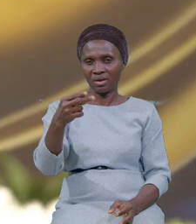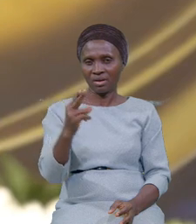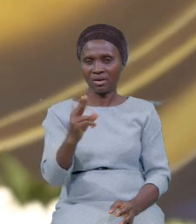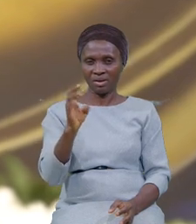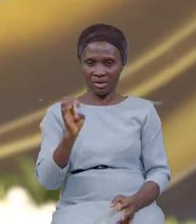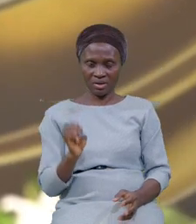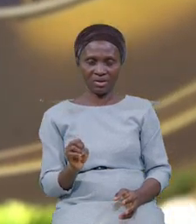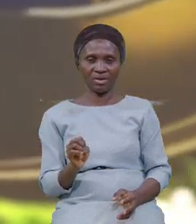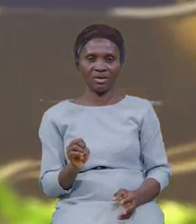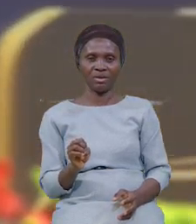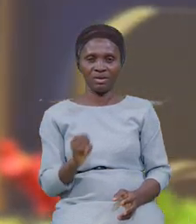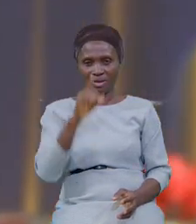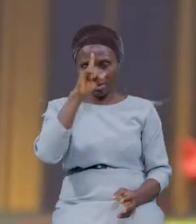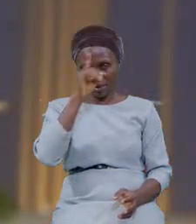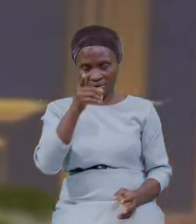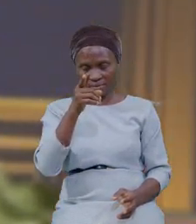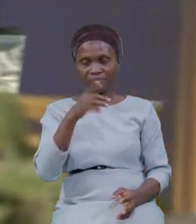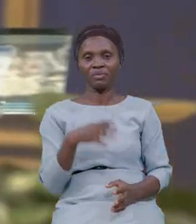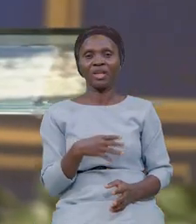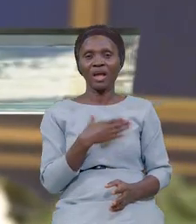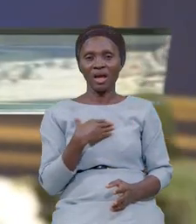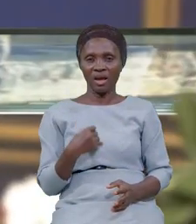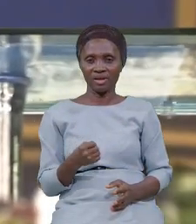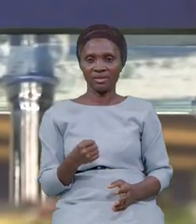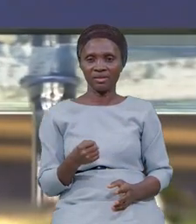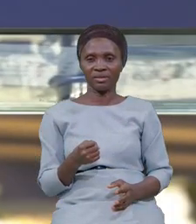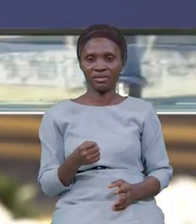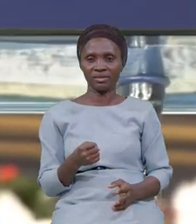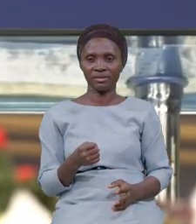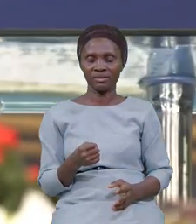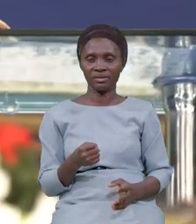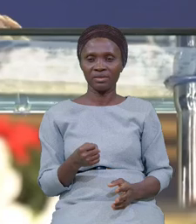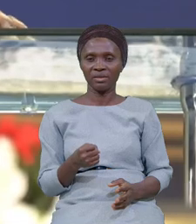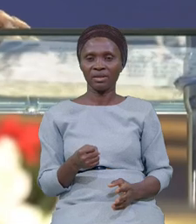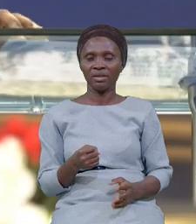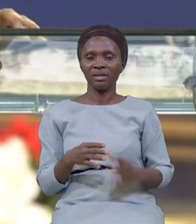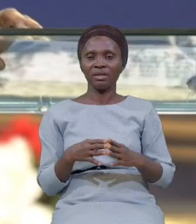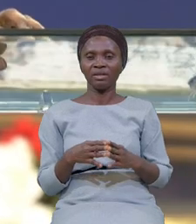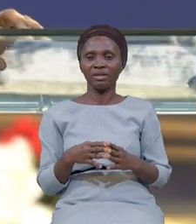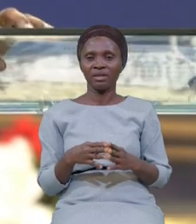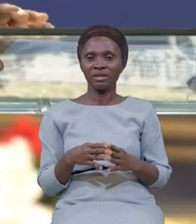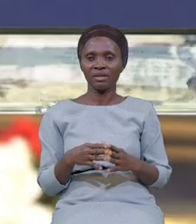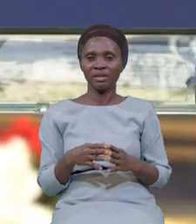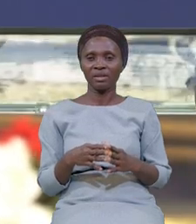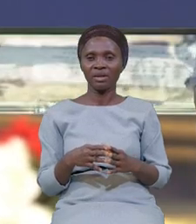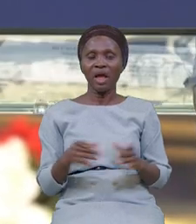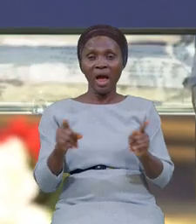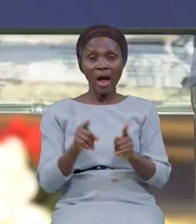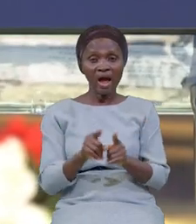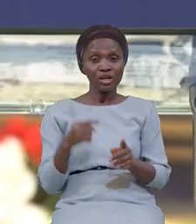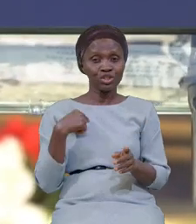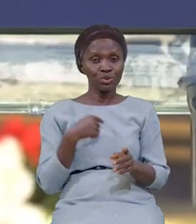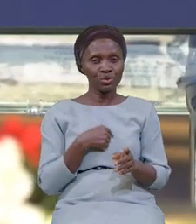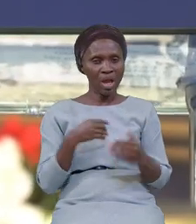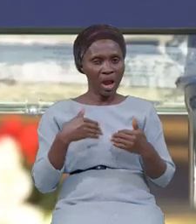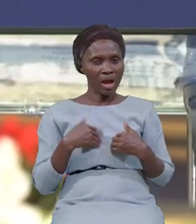the quality of emotion we have. That's emotional quotient. That as we have